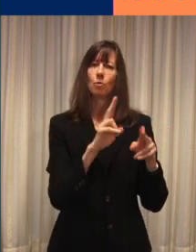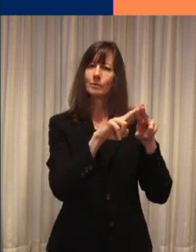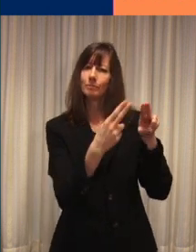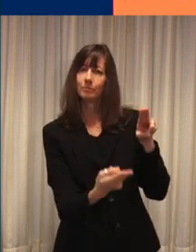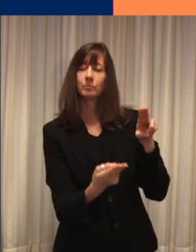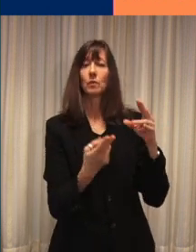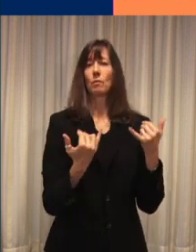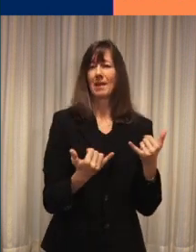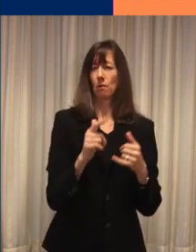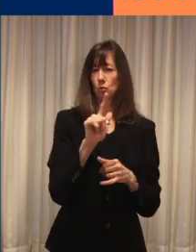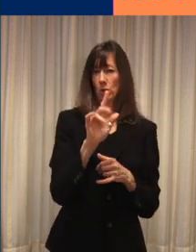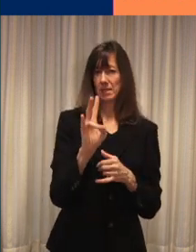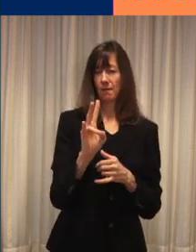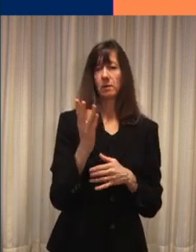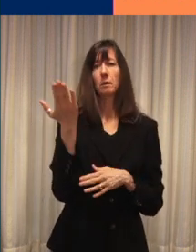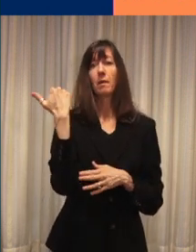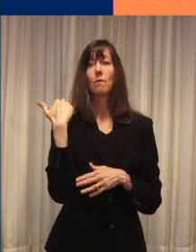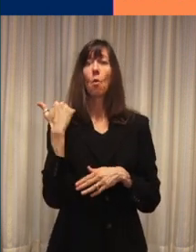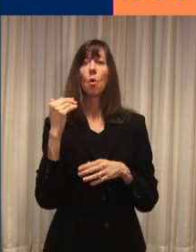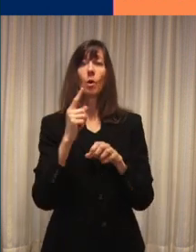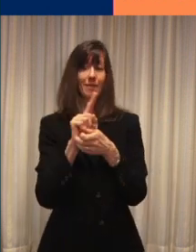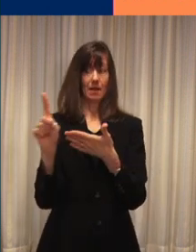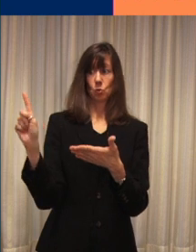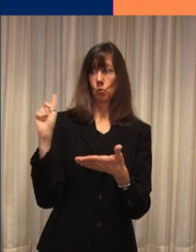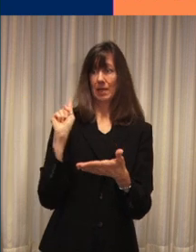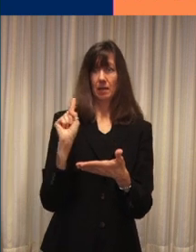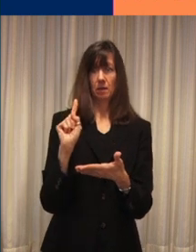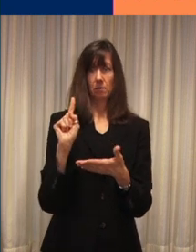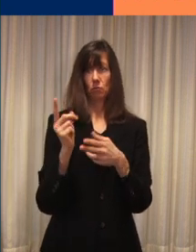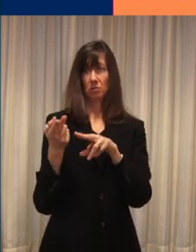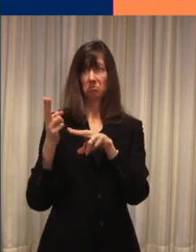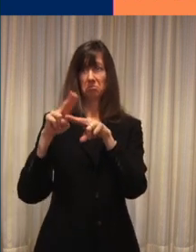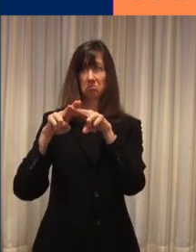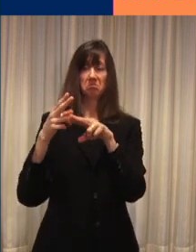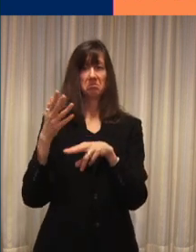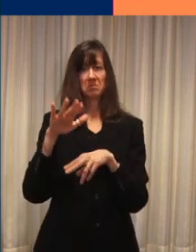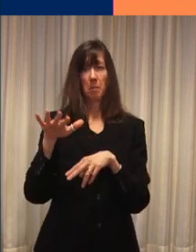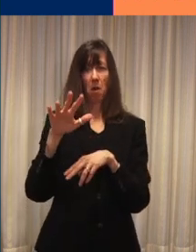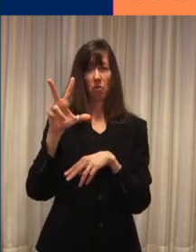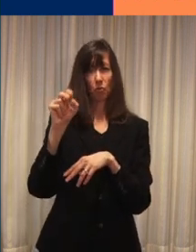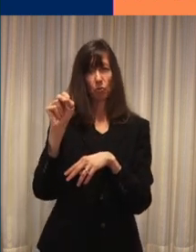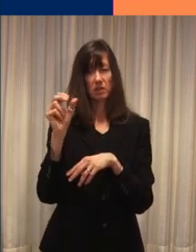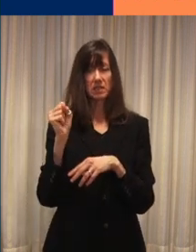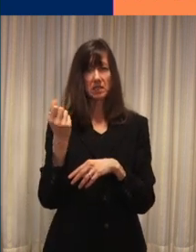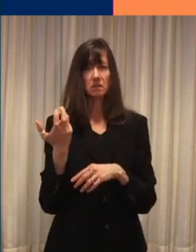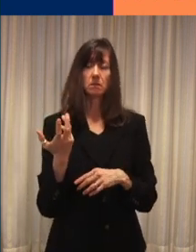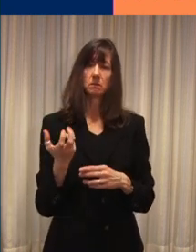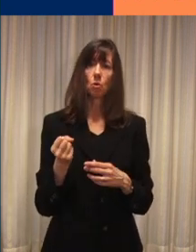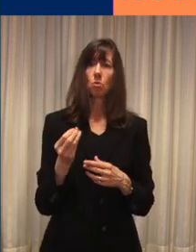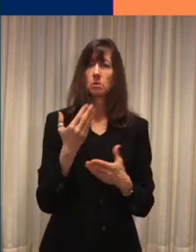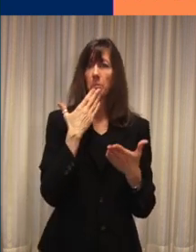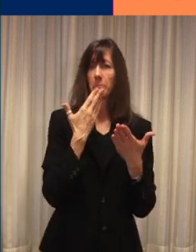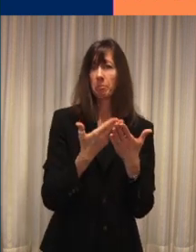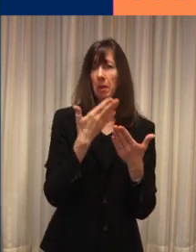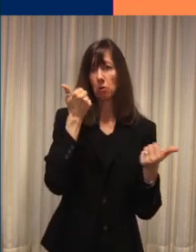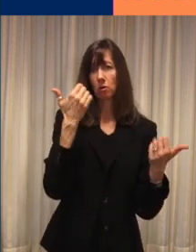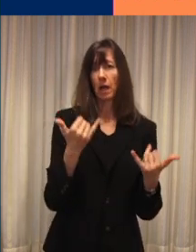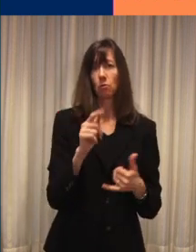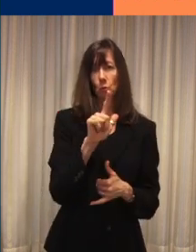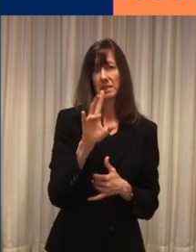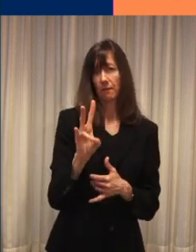in the 30s last week, so that is encouraging news. All these data points lead me to be